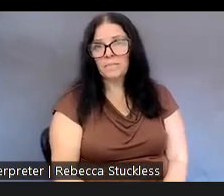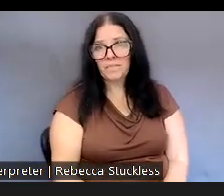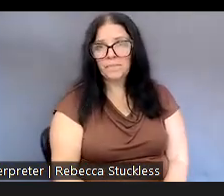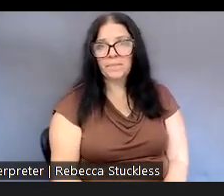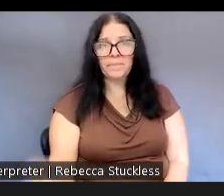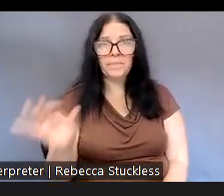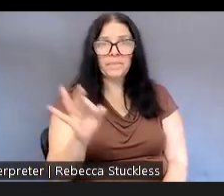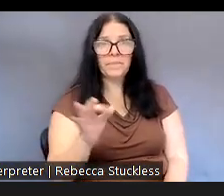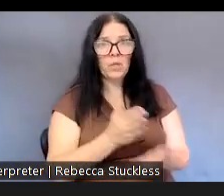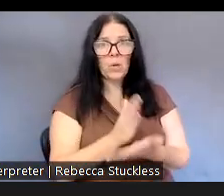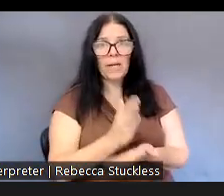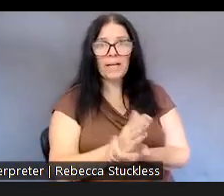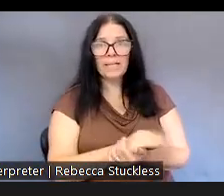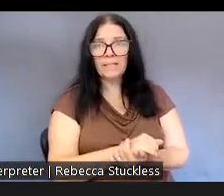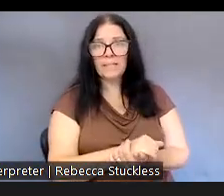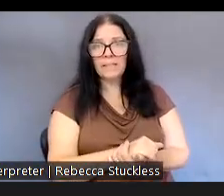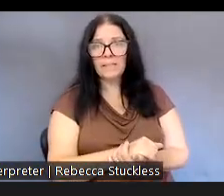Okay, well,